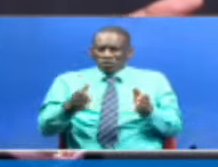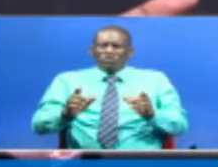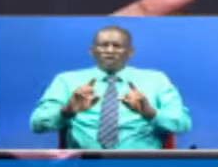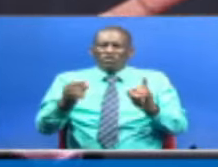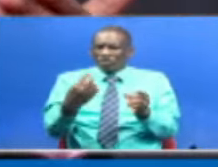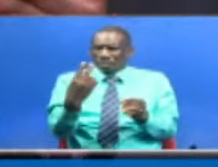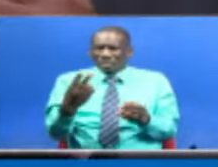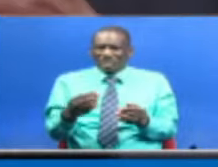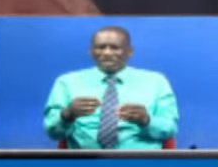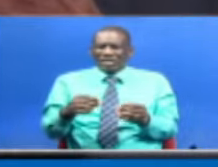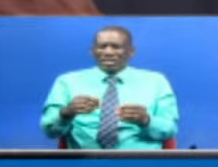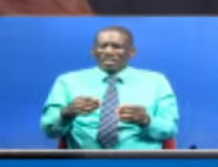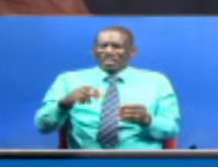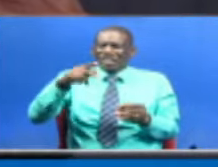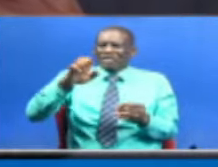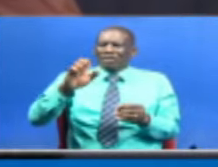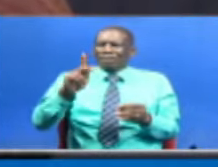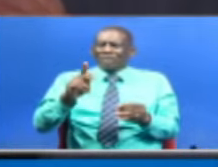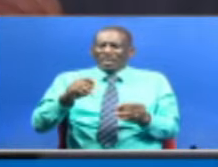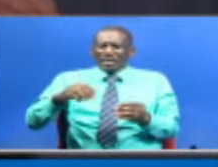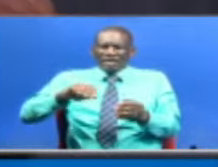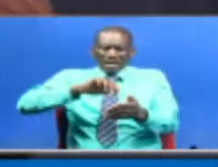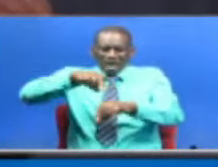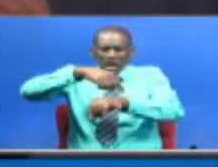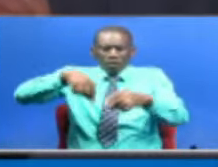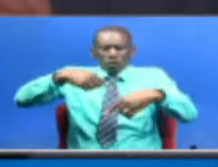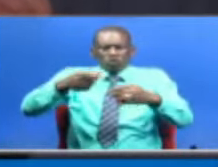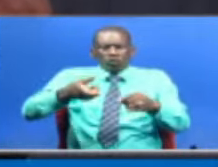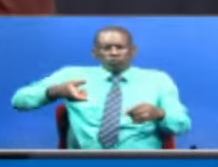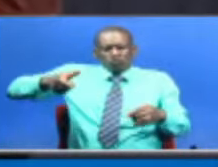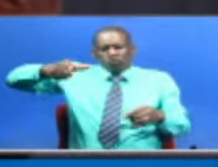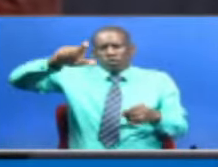the peak hour continues rising. The highest amount of